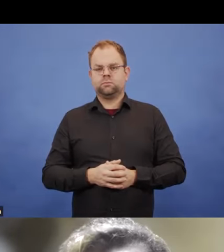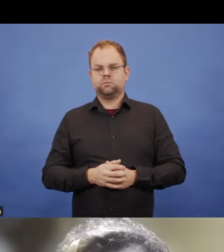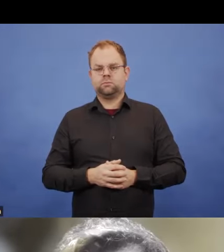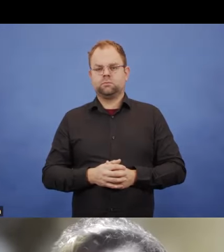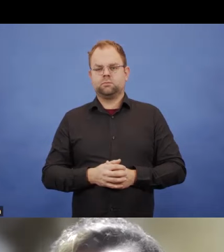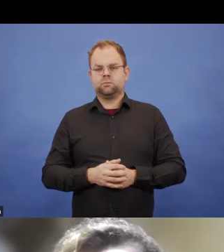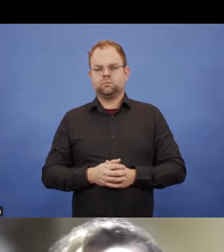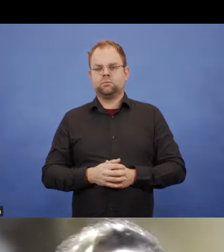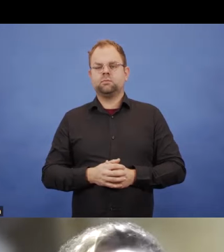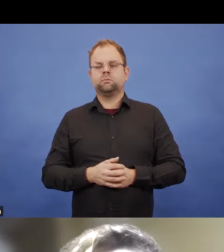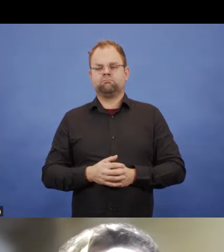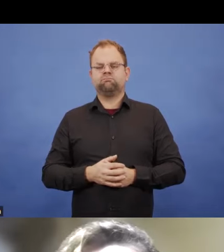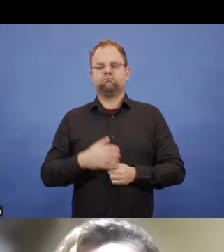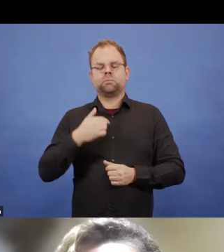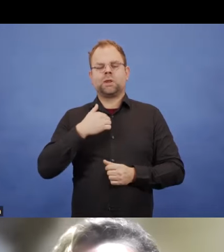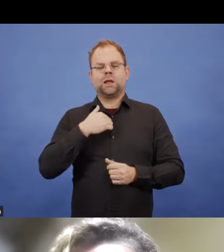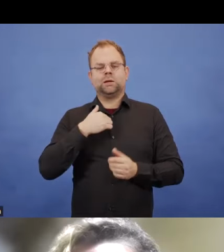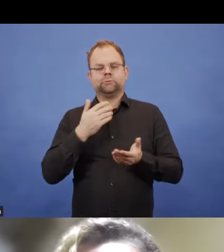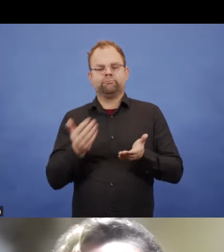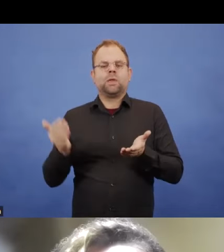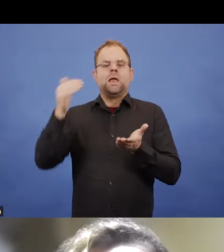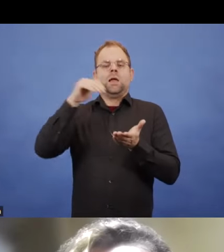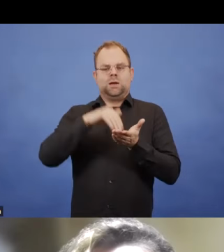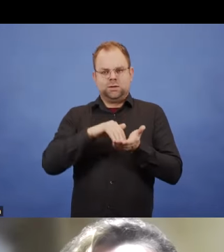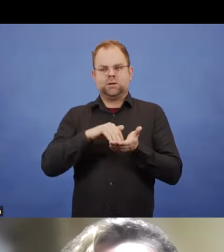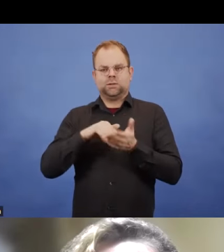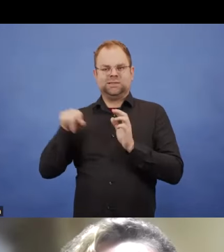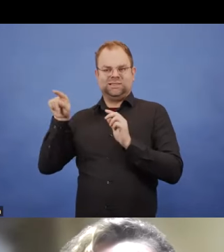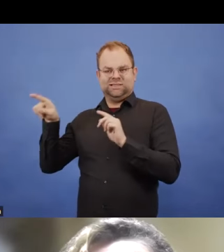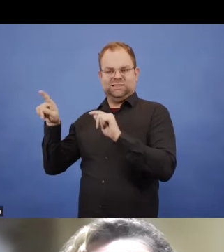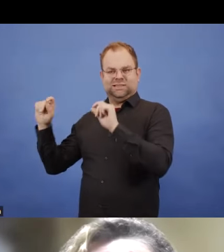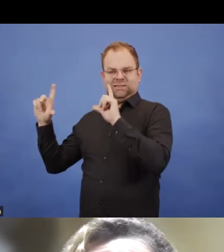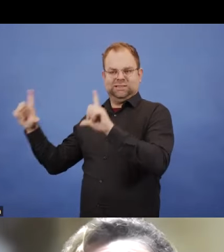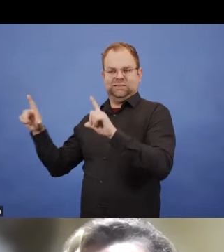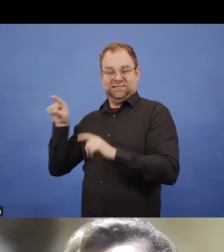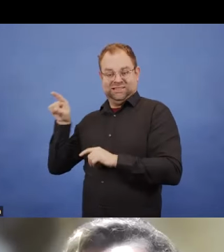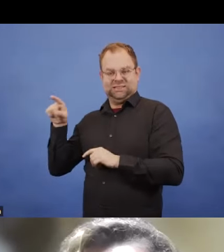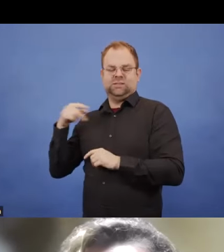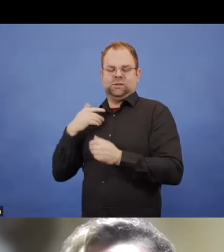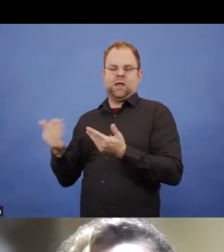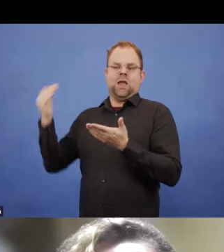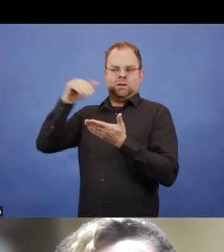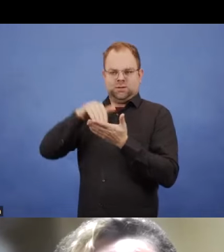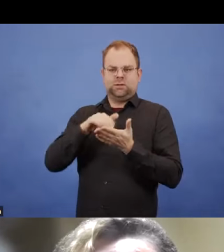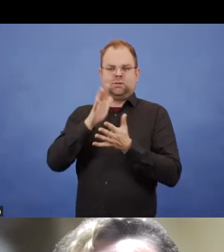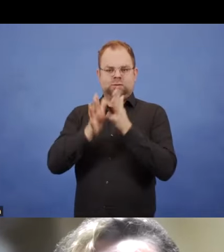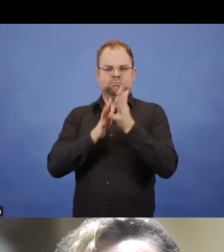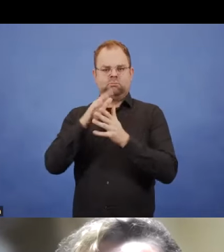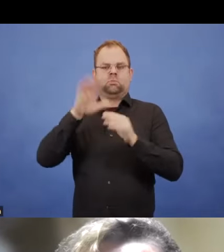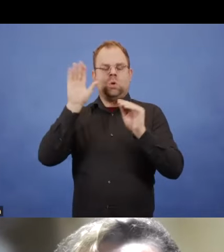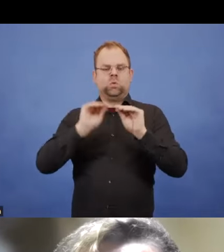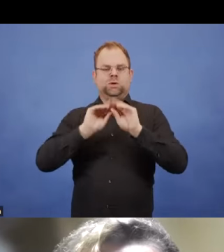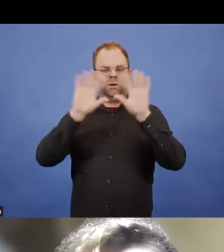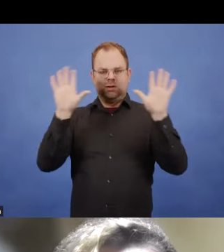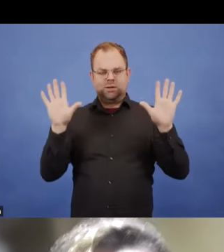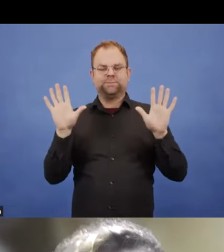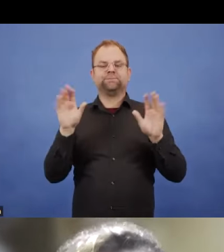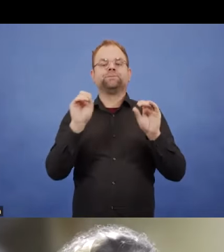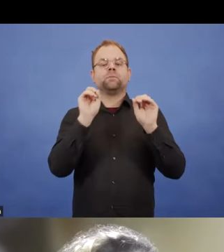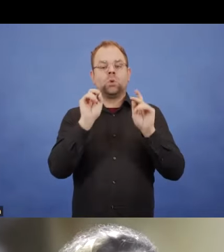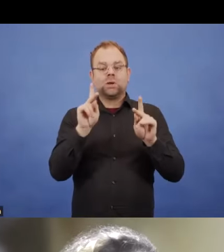asylum claims. When someone leaves country A, they go to country B. Where do they go? Basically in country B to lodge